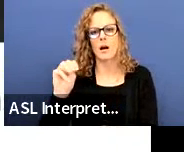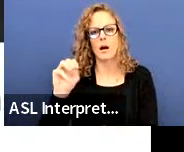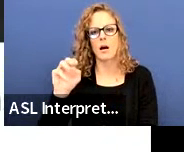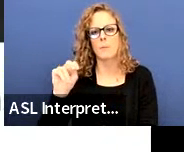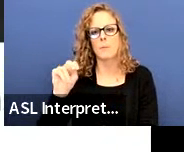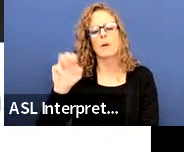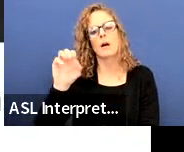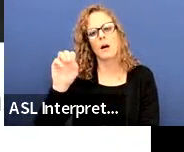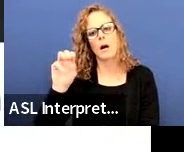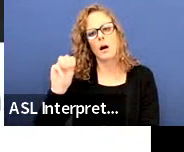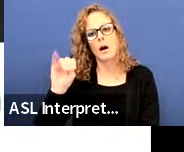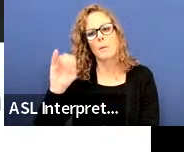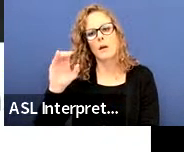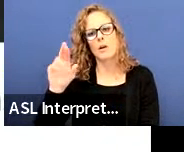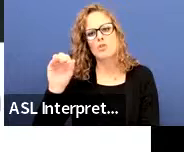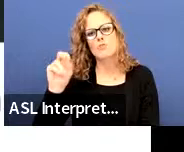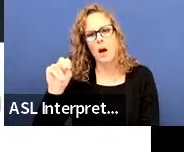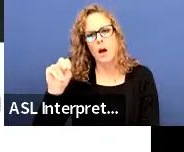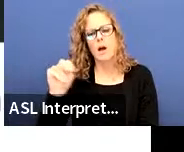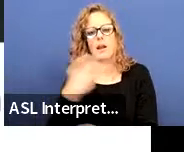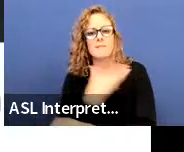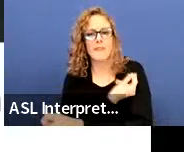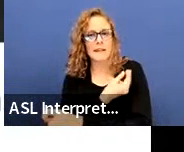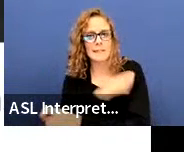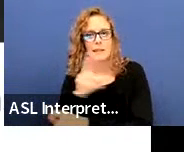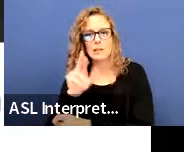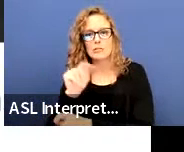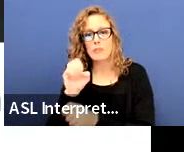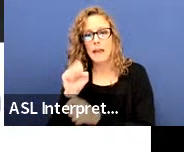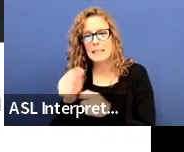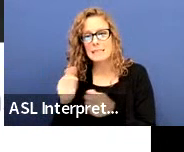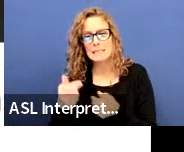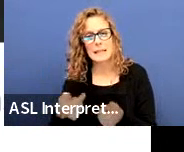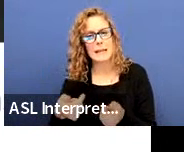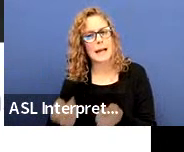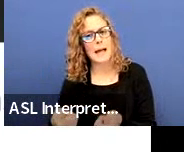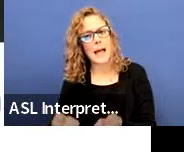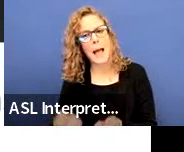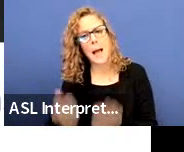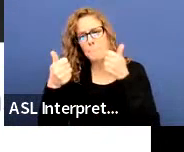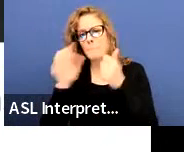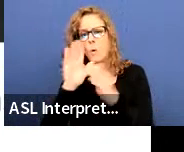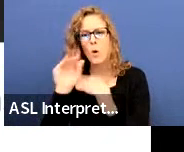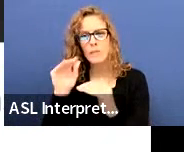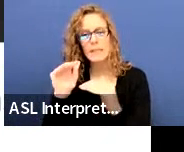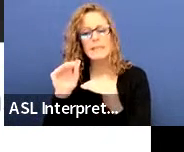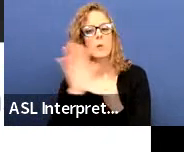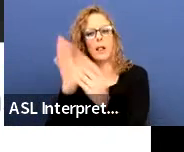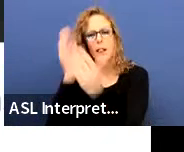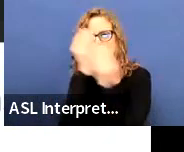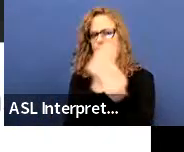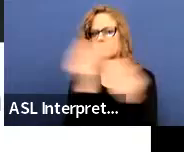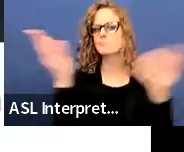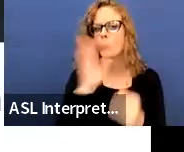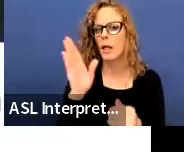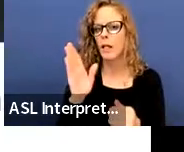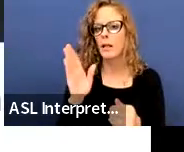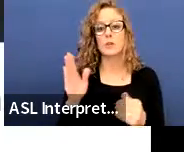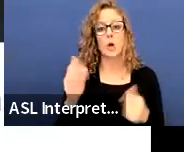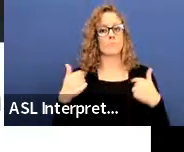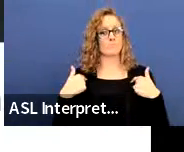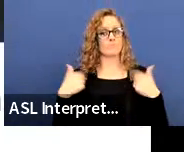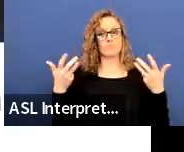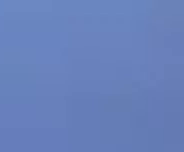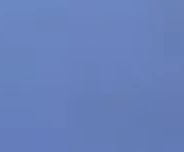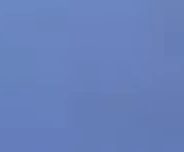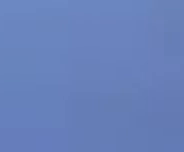increasing our vaccination rates. So we'll keep you posted. And that's the end for us, but